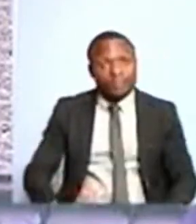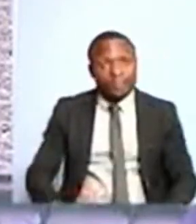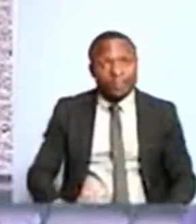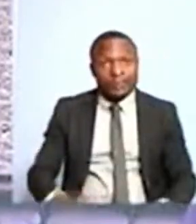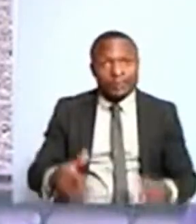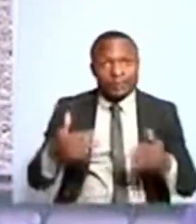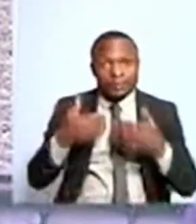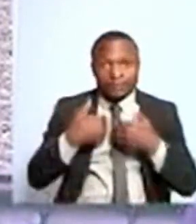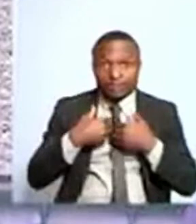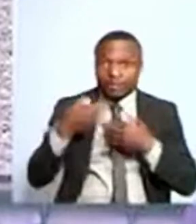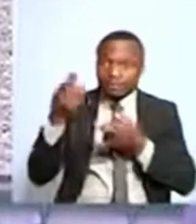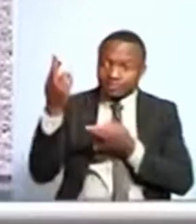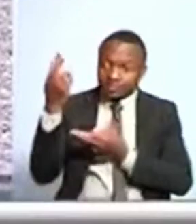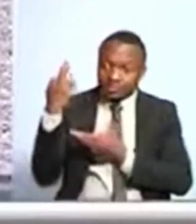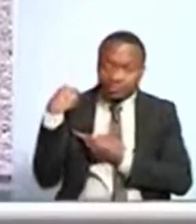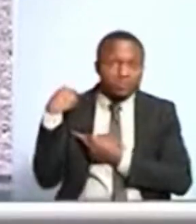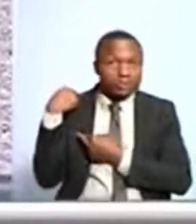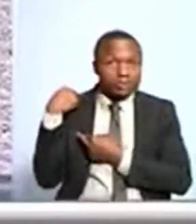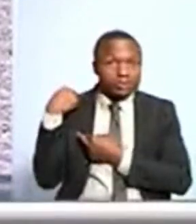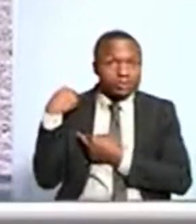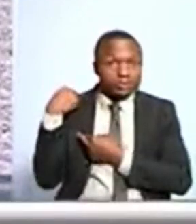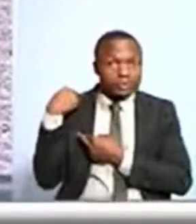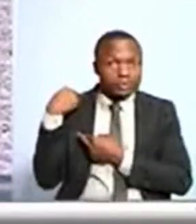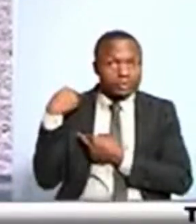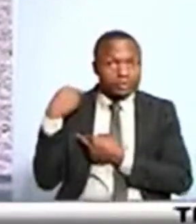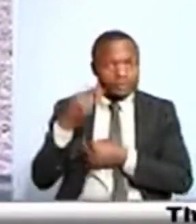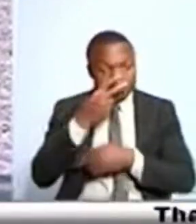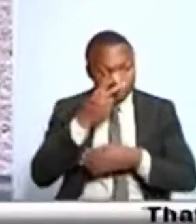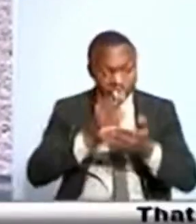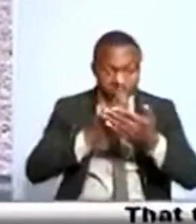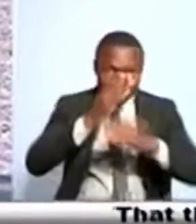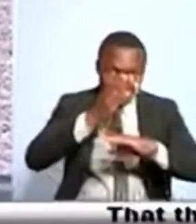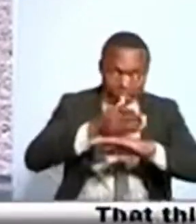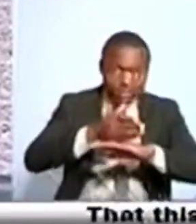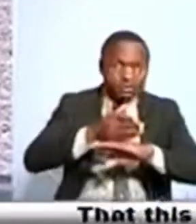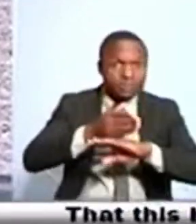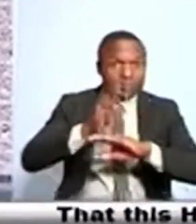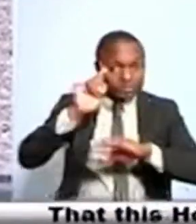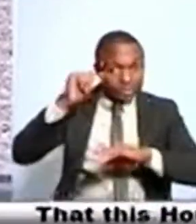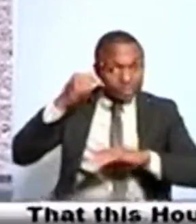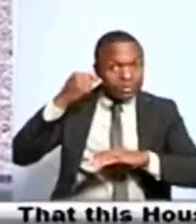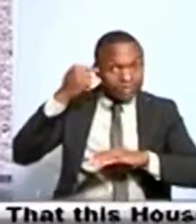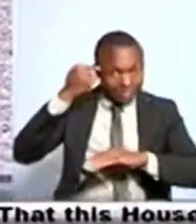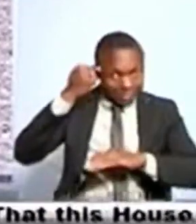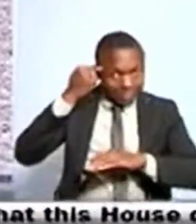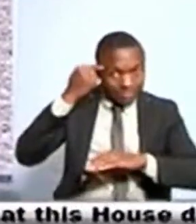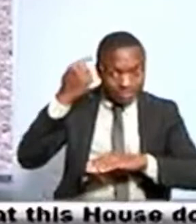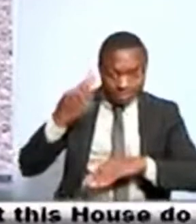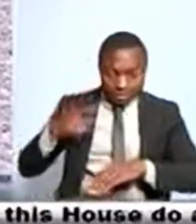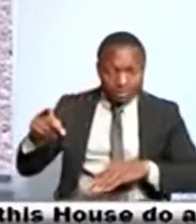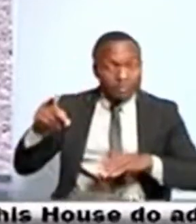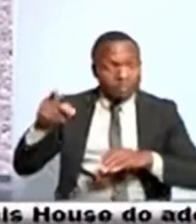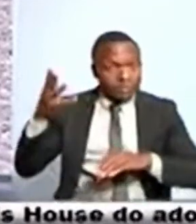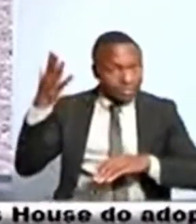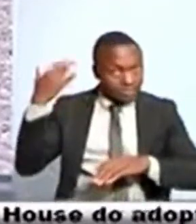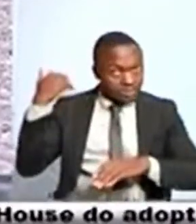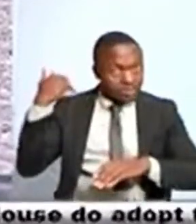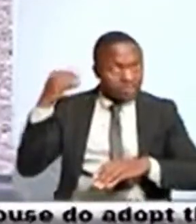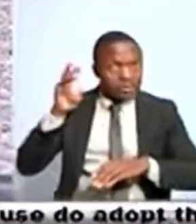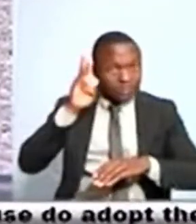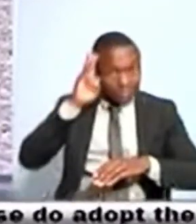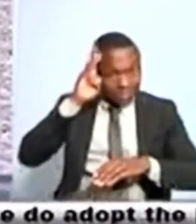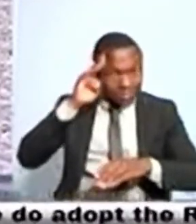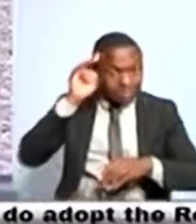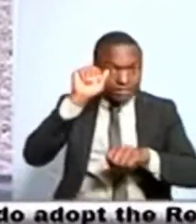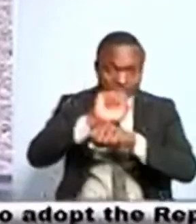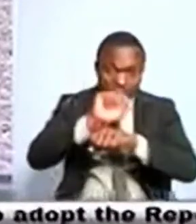with the responsibility to look after government property. I know in the past, under Ministry of Works and Supply, we